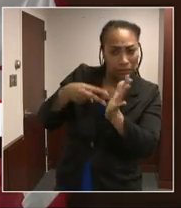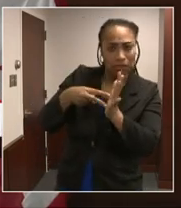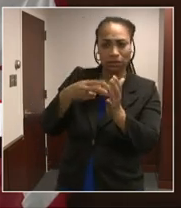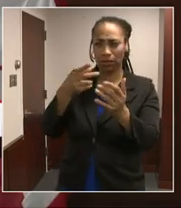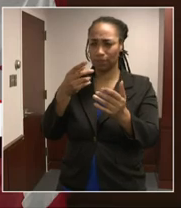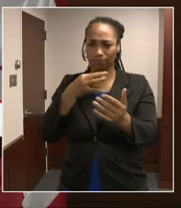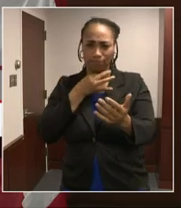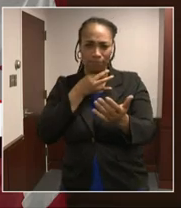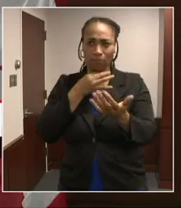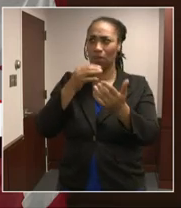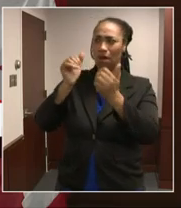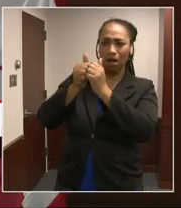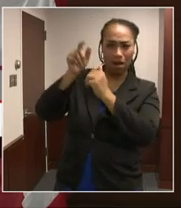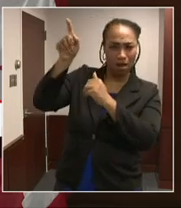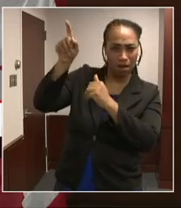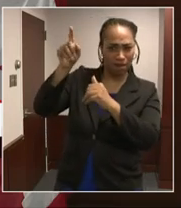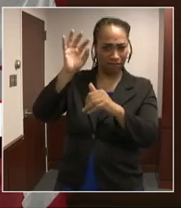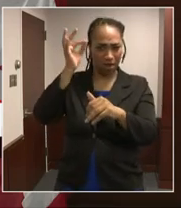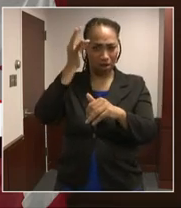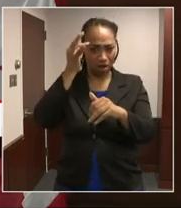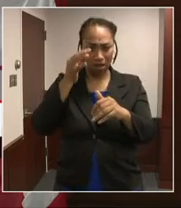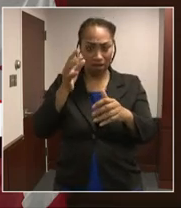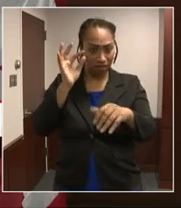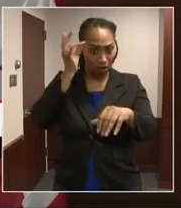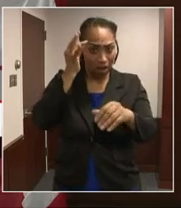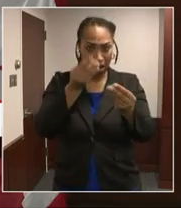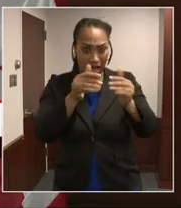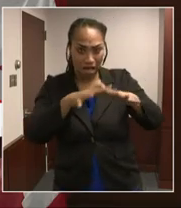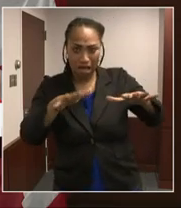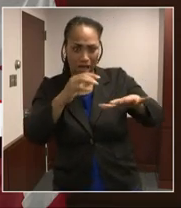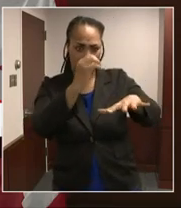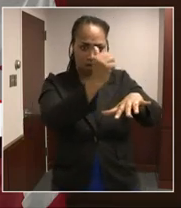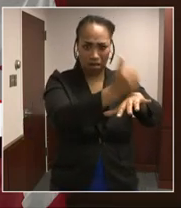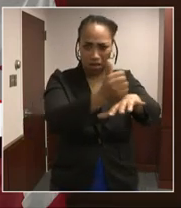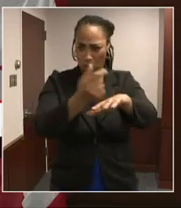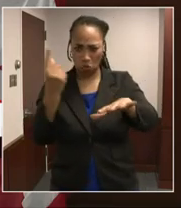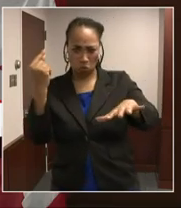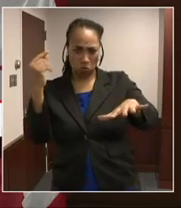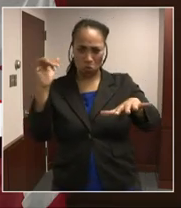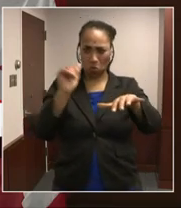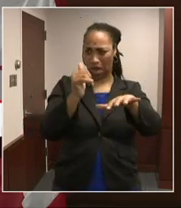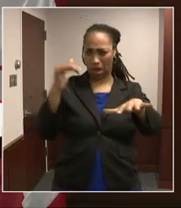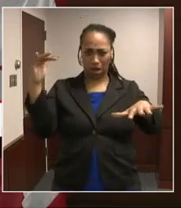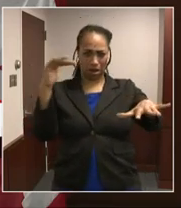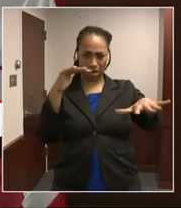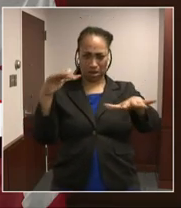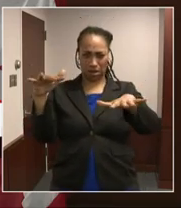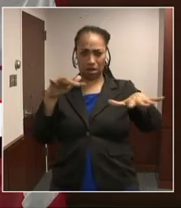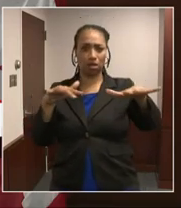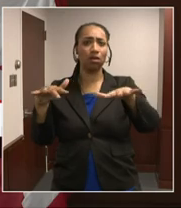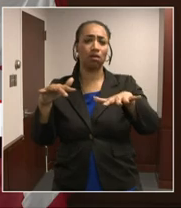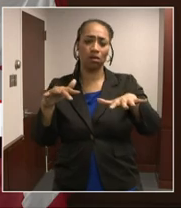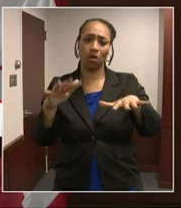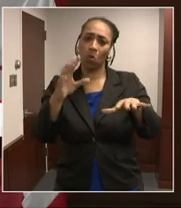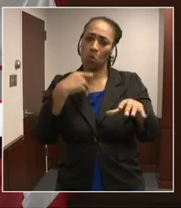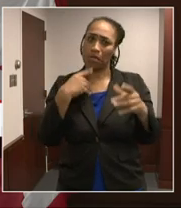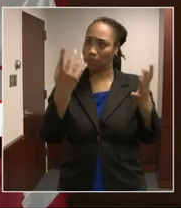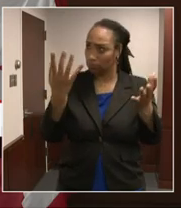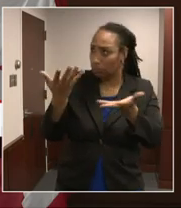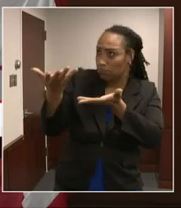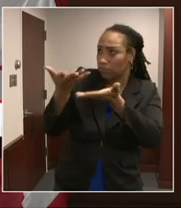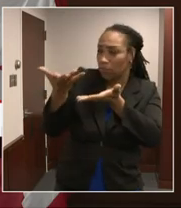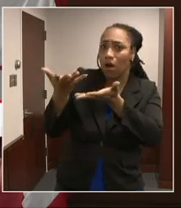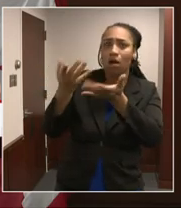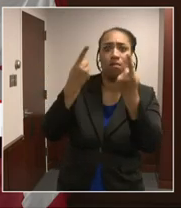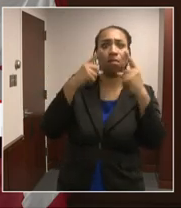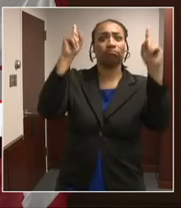shelter, and we're going to continue to do that. We've had success. Year over year, we cut the number of homeless encampments in